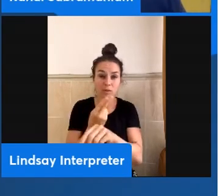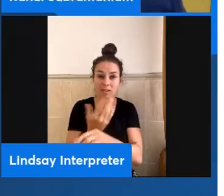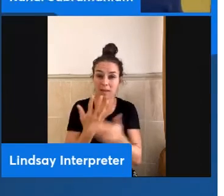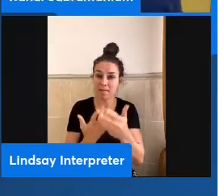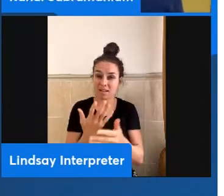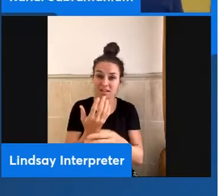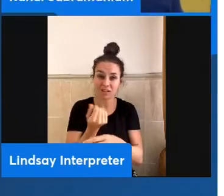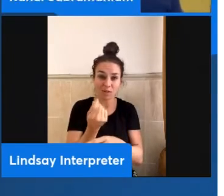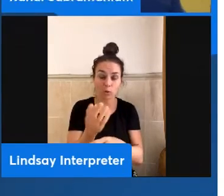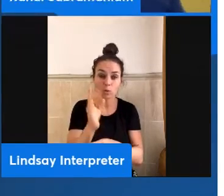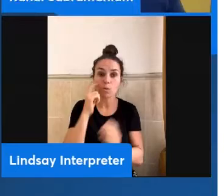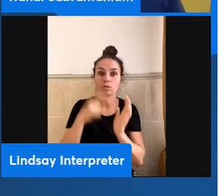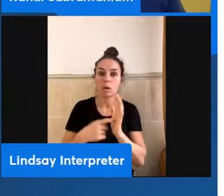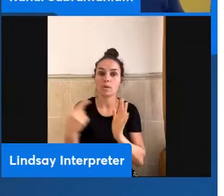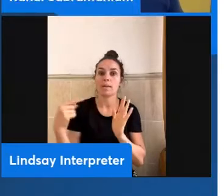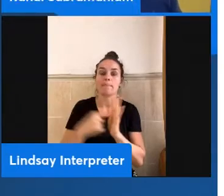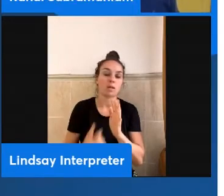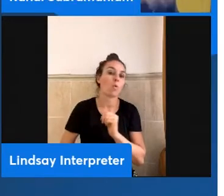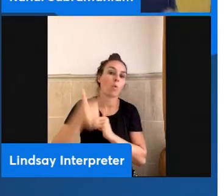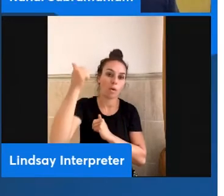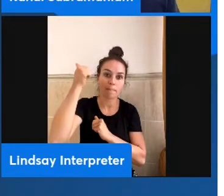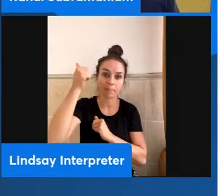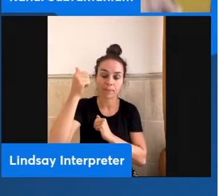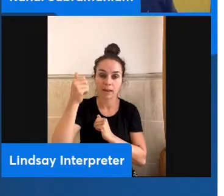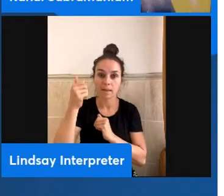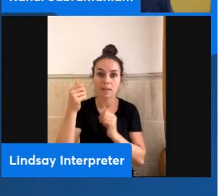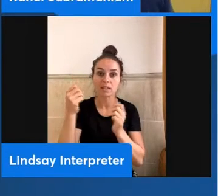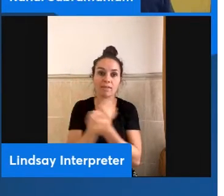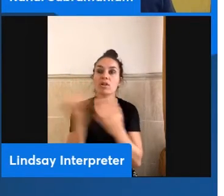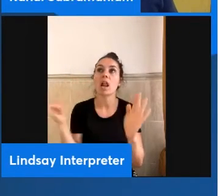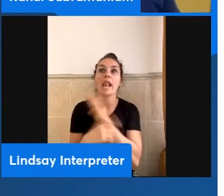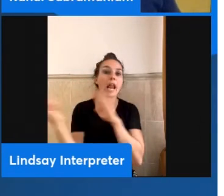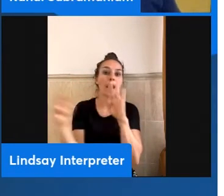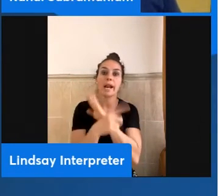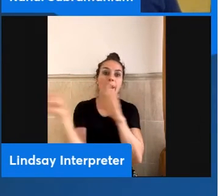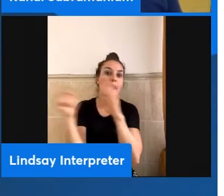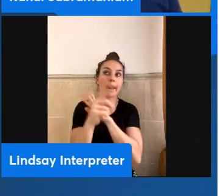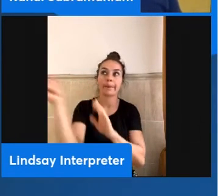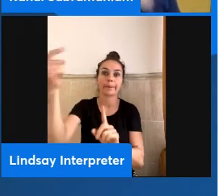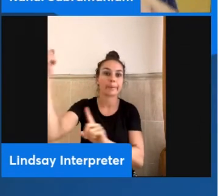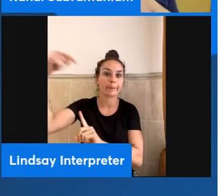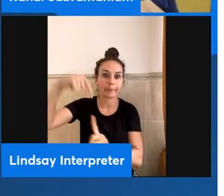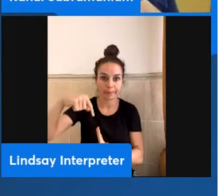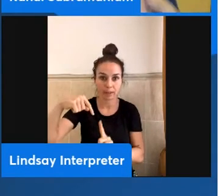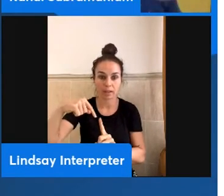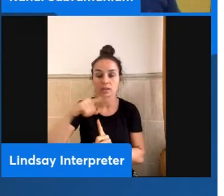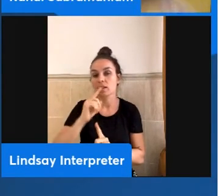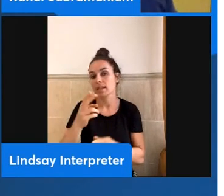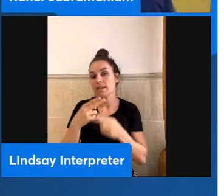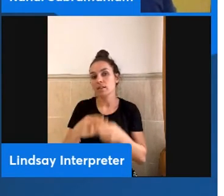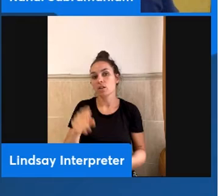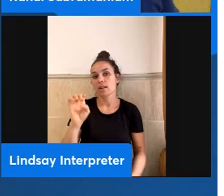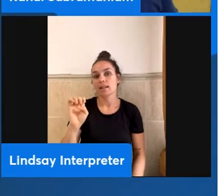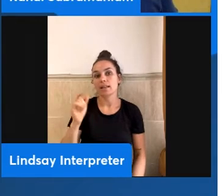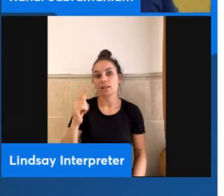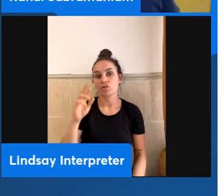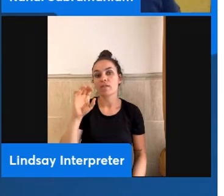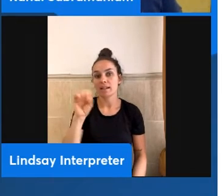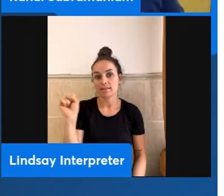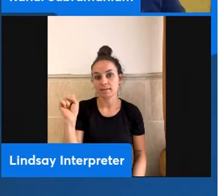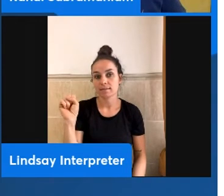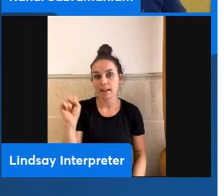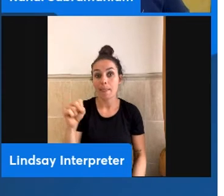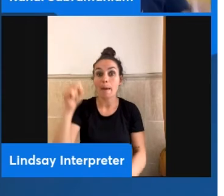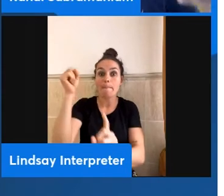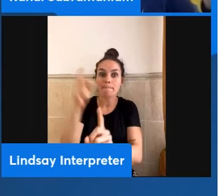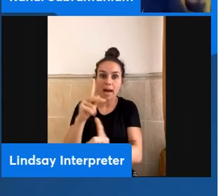see a massive bill because stuff is going over the internet into S3. So it's considered as an egress and back into S3,